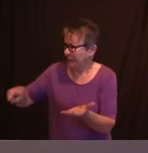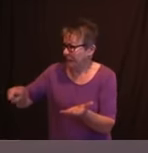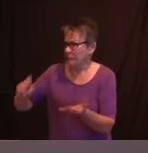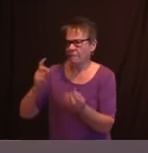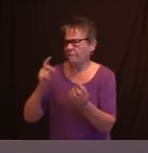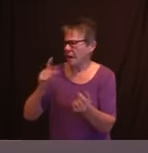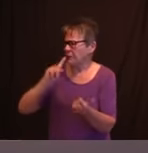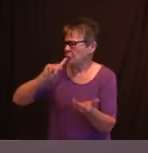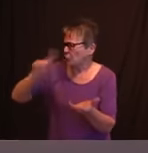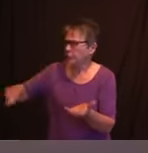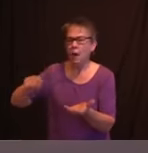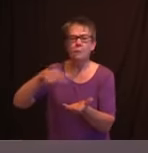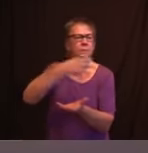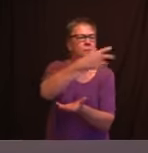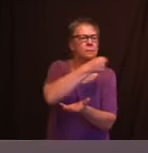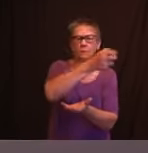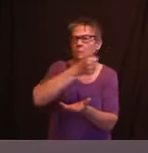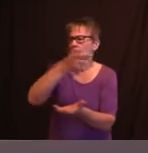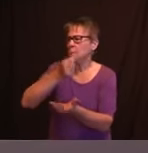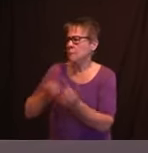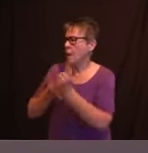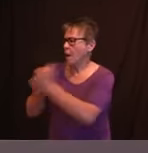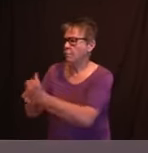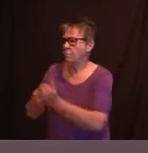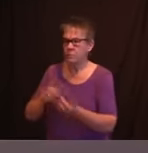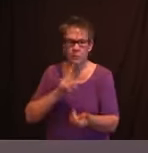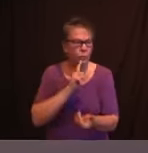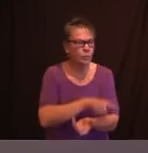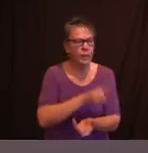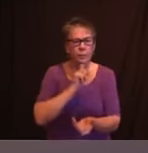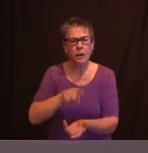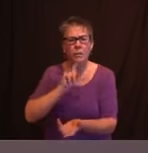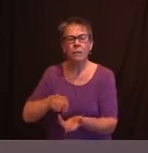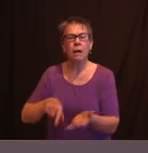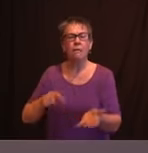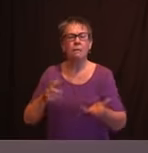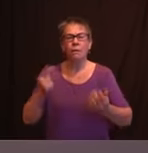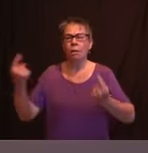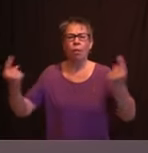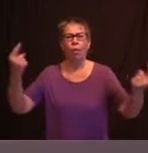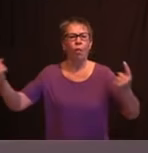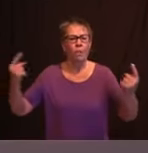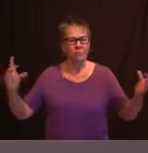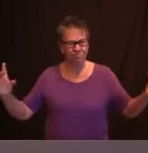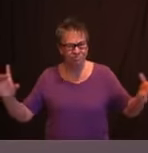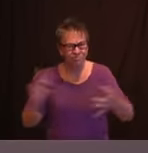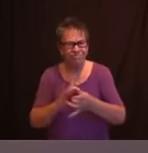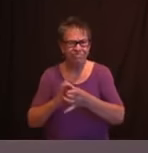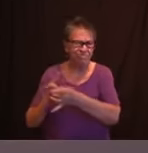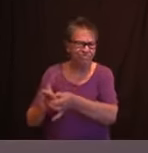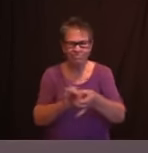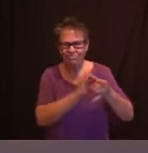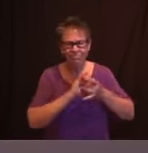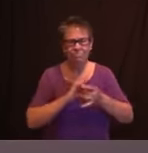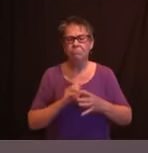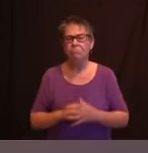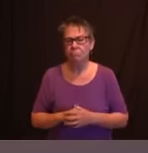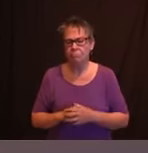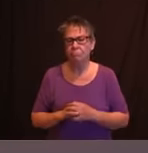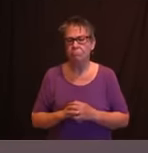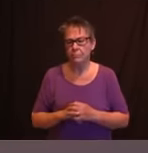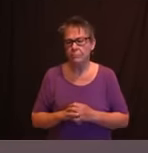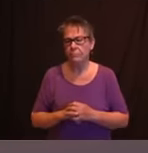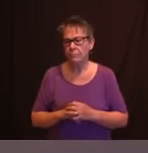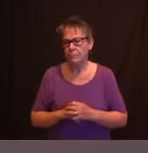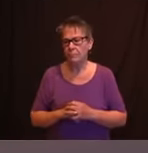Dave, you're going to bring us home. Thank you. And thank you, Governor and Colonel, for announcing that there was a thunderstorm going through and the lights